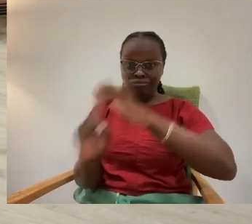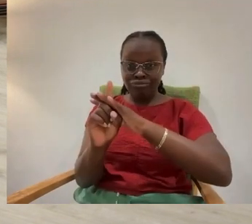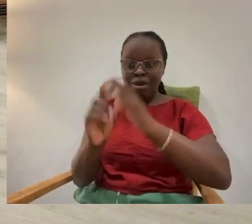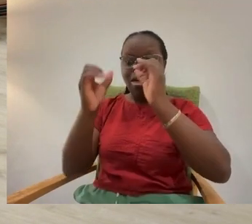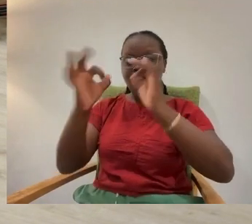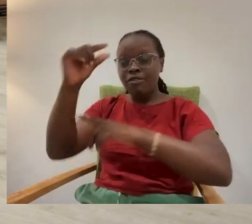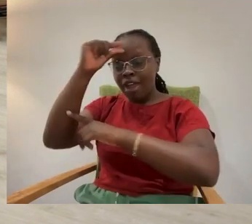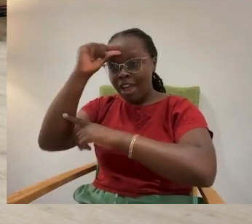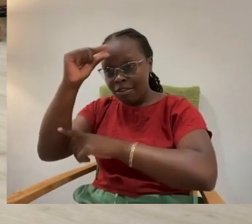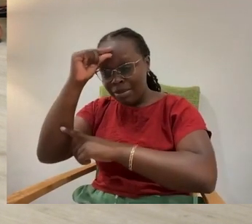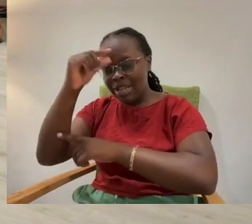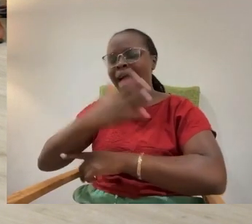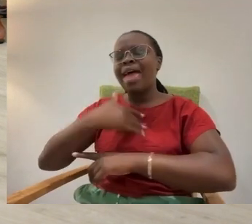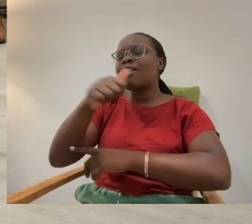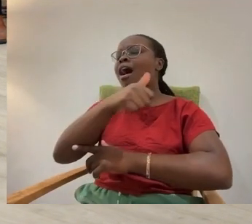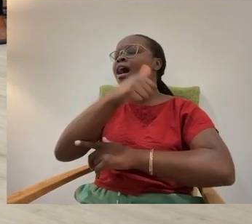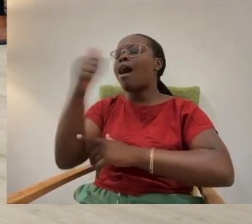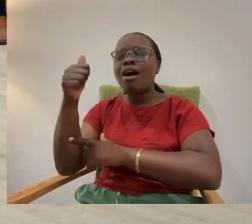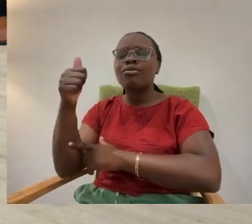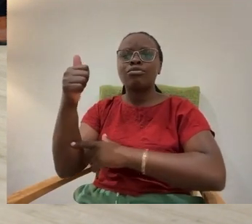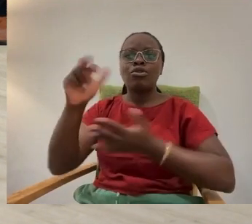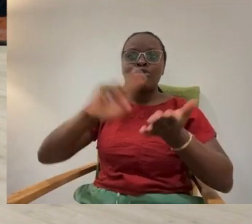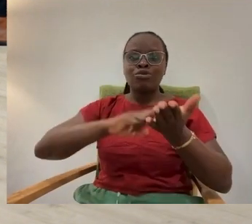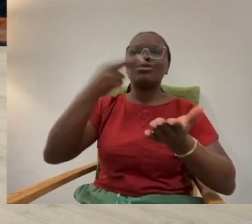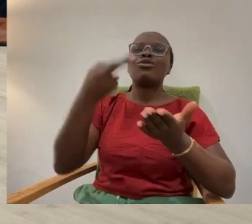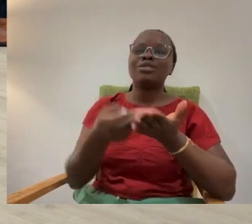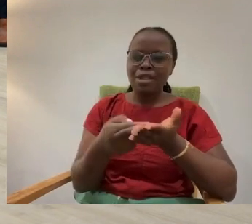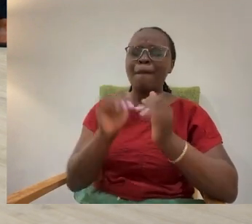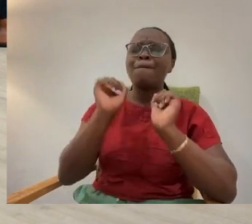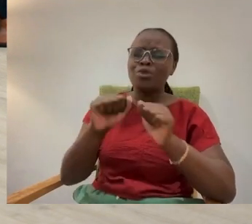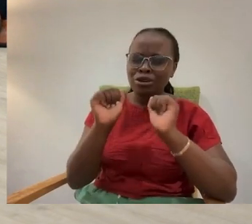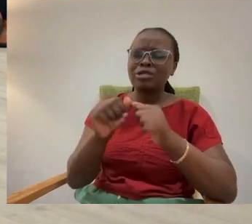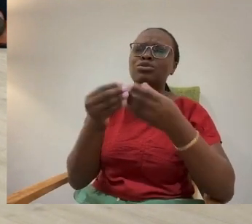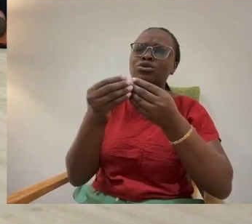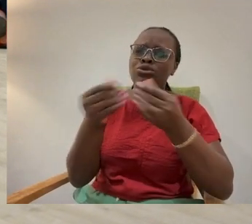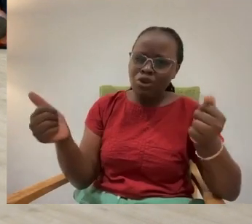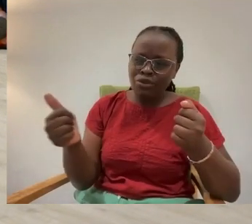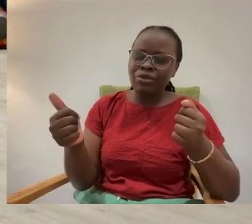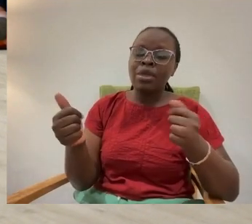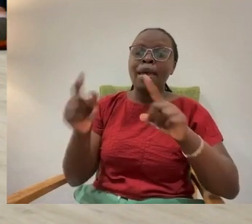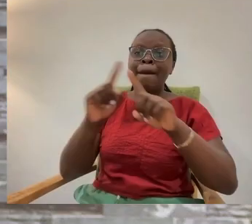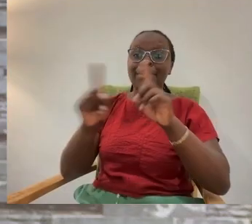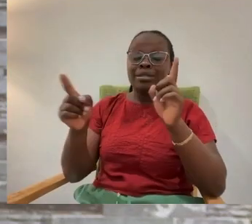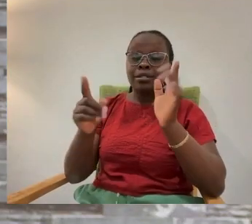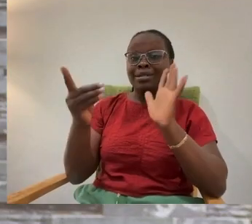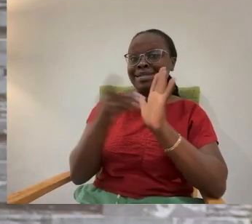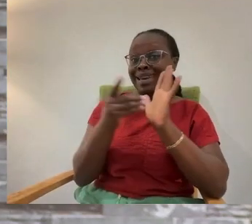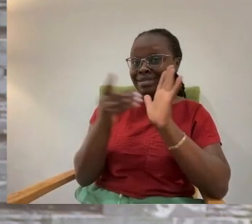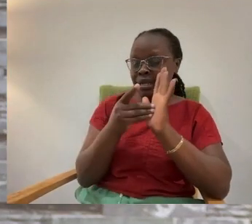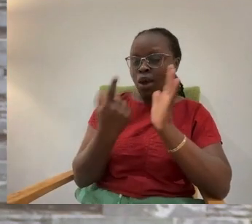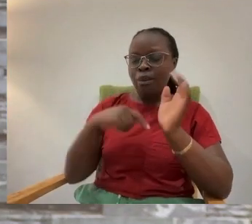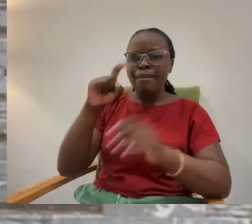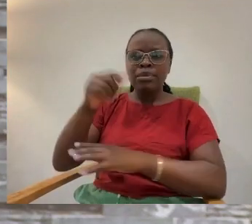other resources, backing it up, I think we'll manage to do a lot of work. But in terms of data, we need to know, are